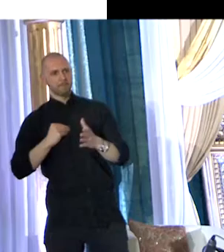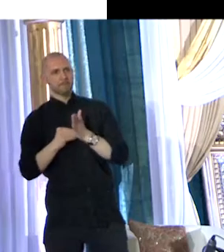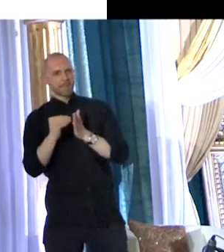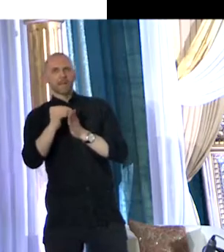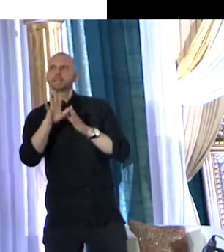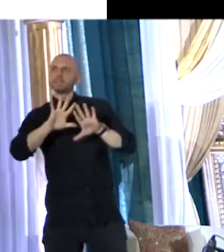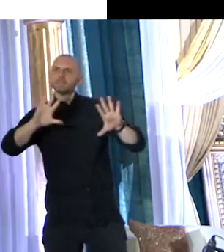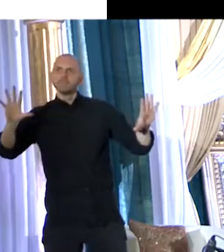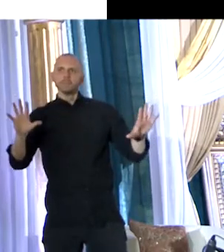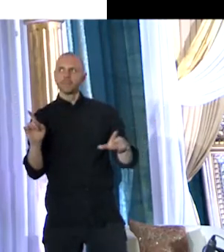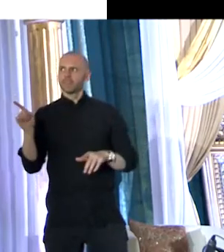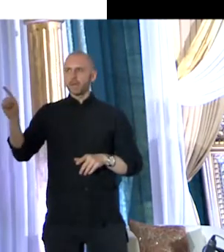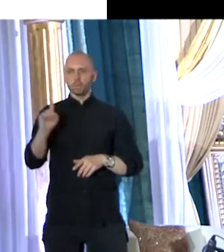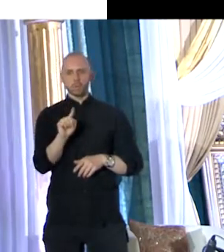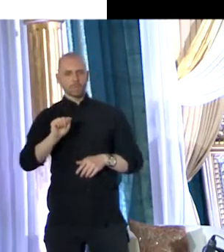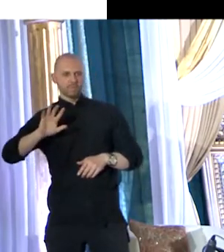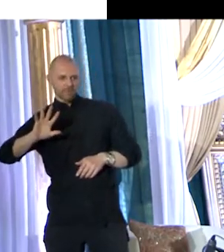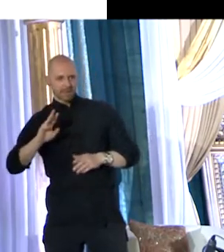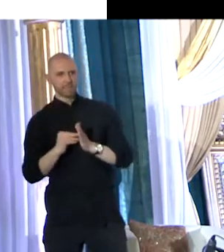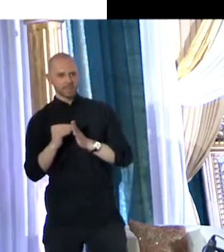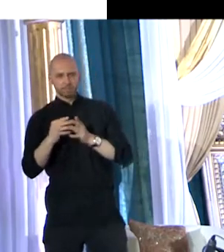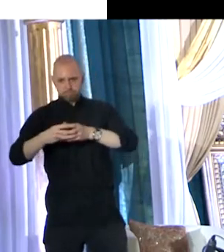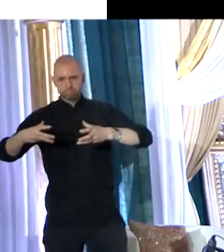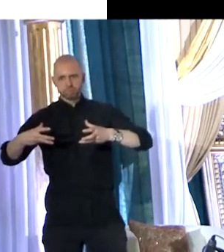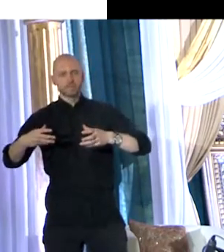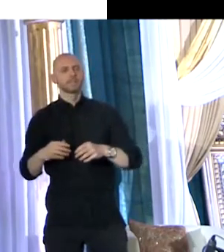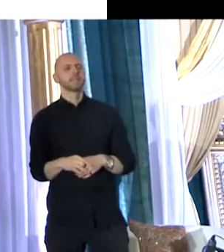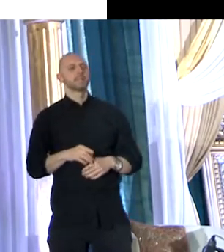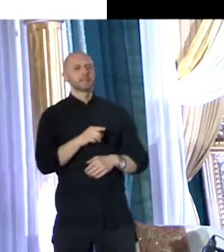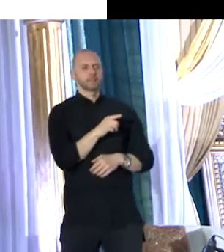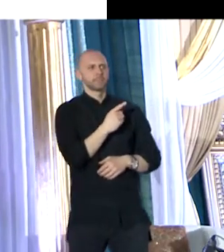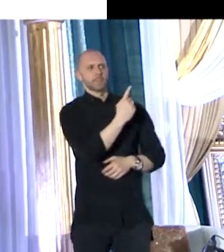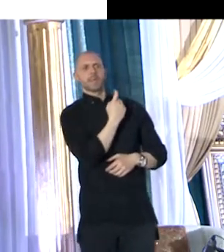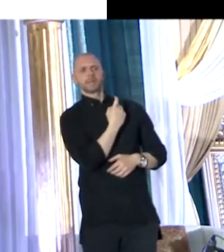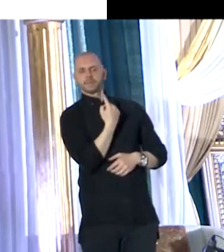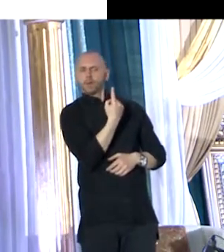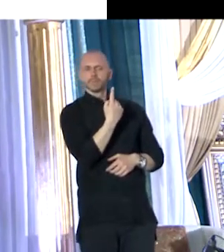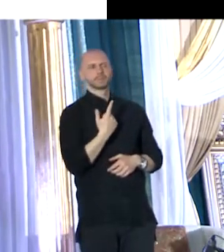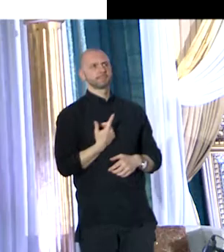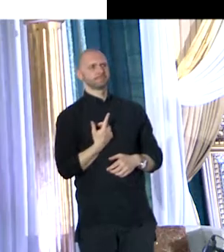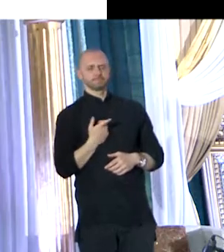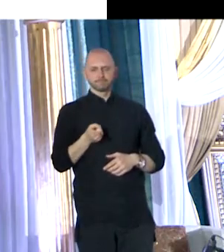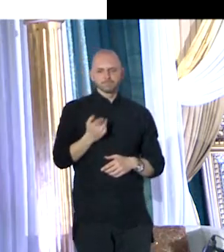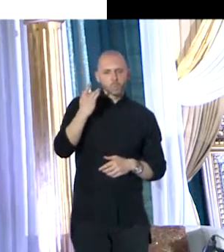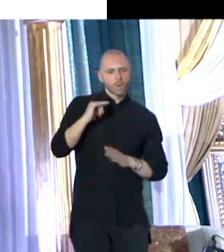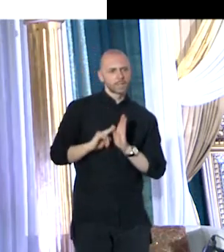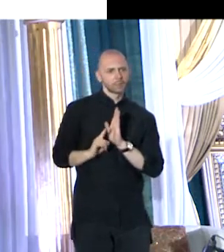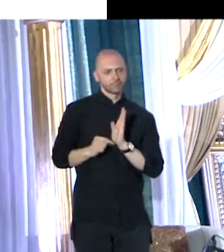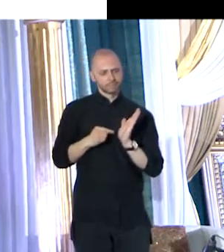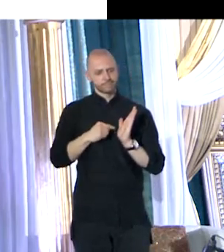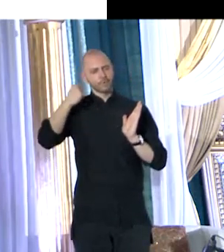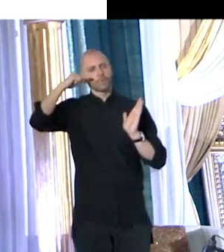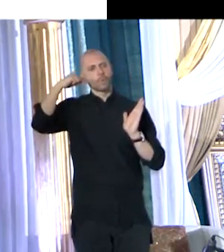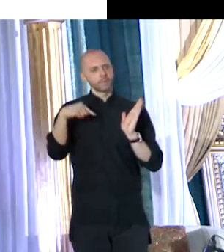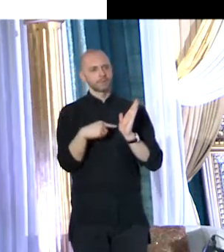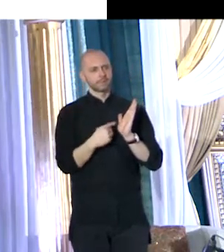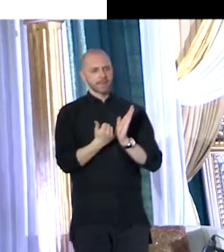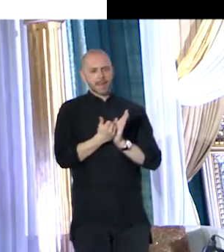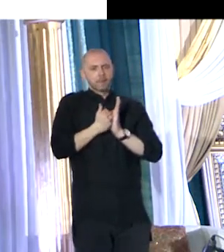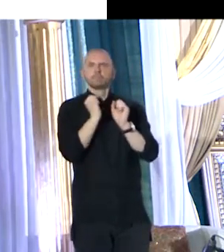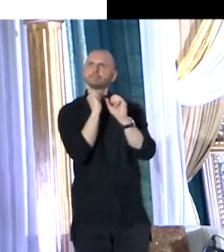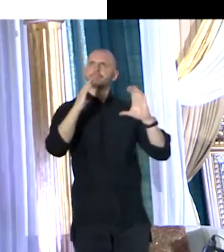We often get asked the question, why a survey? What can a survey actually do to be constructive and help address some